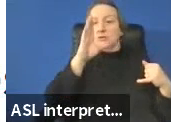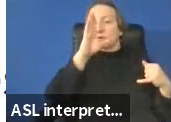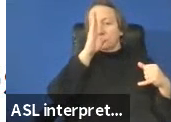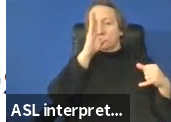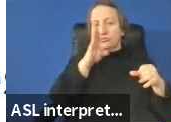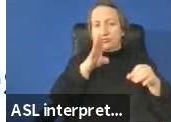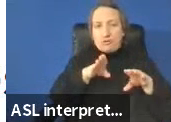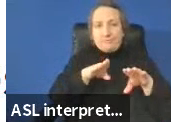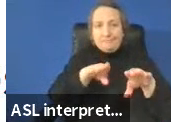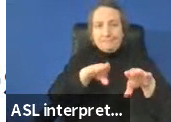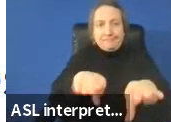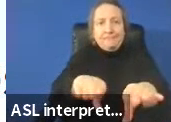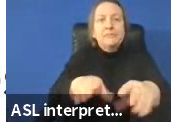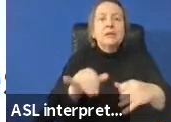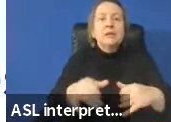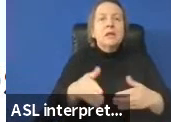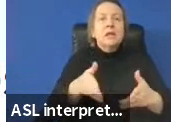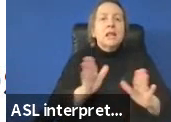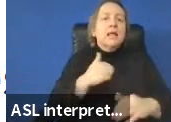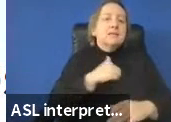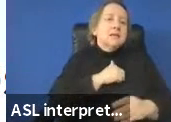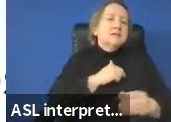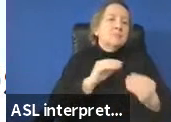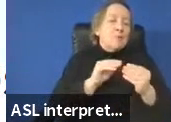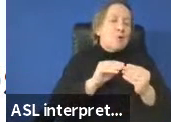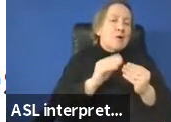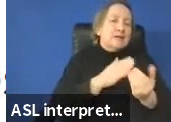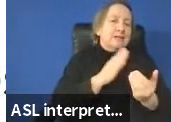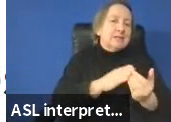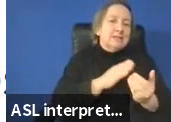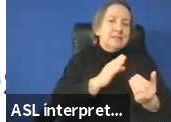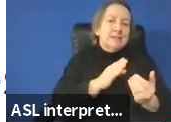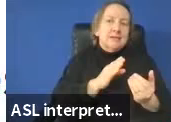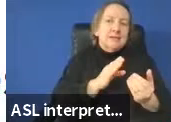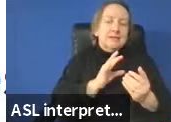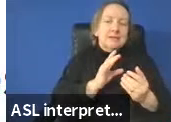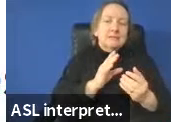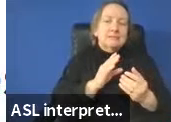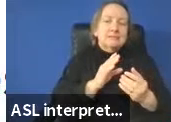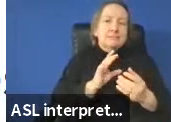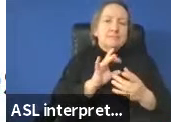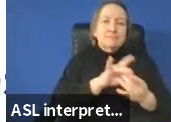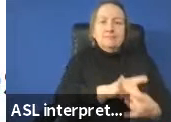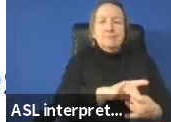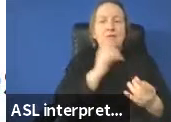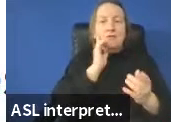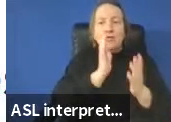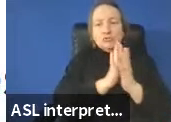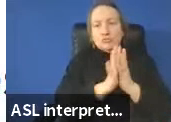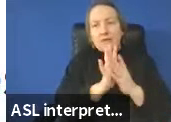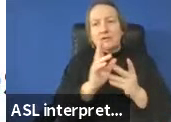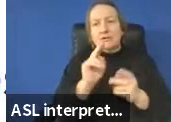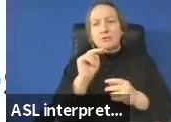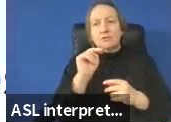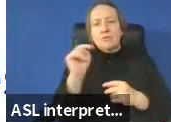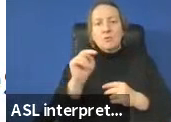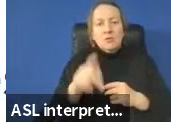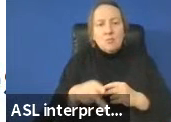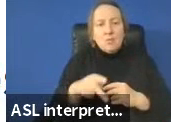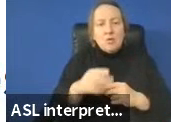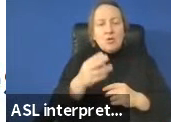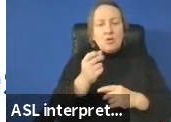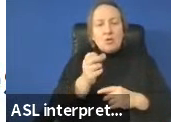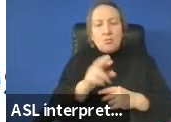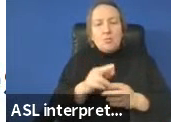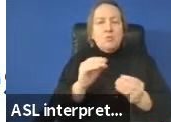alignment does allow us an easier connection to maintain traffic across North Portland Harbor. Plus, it's a